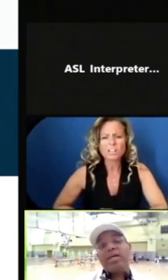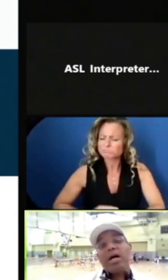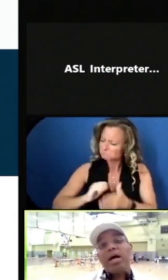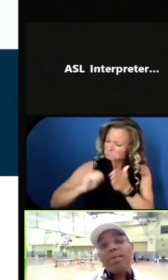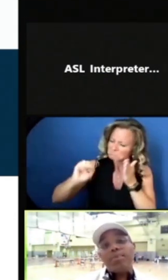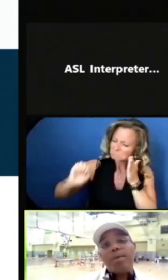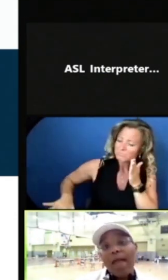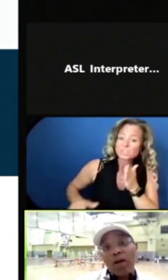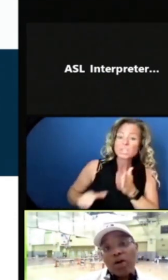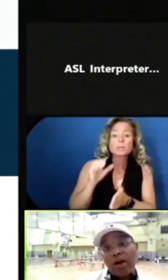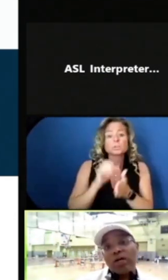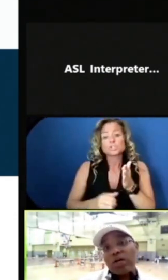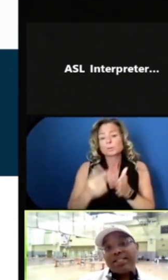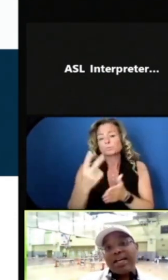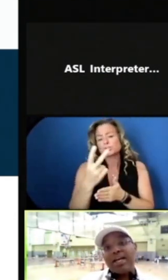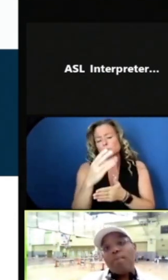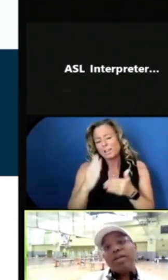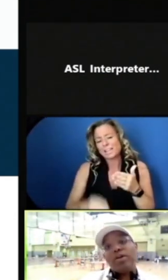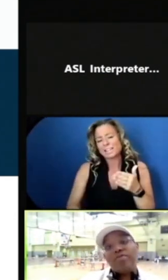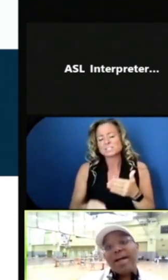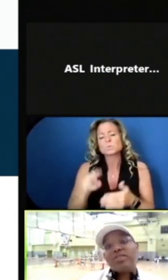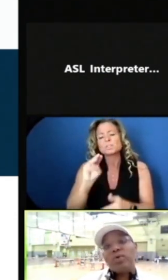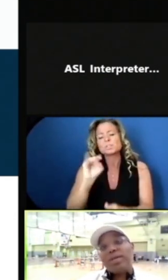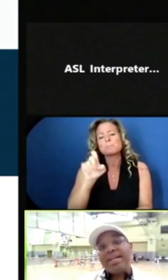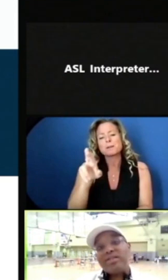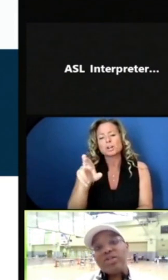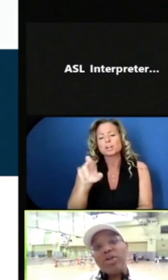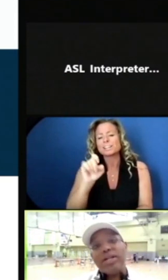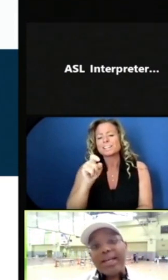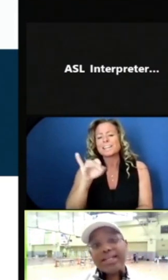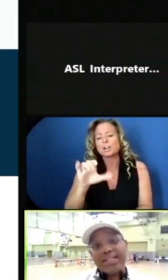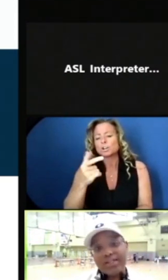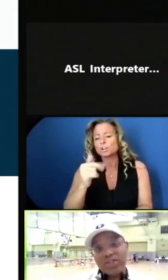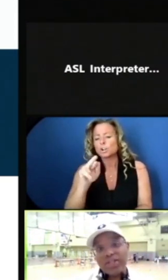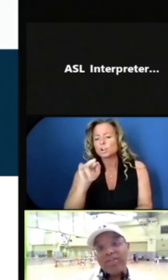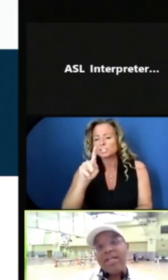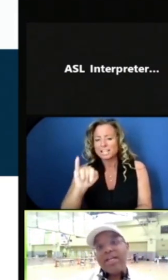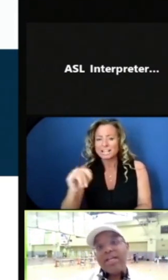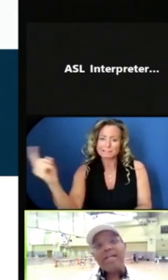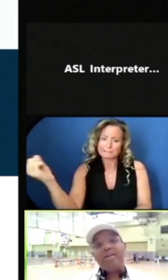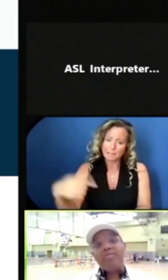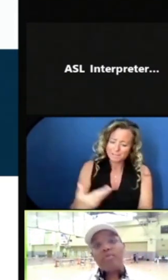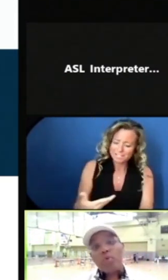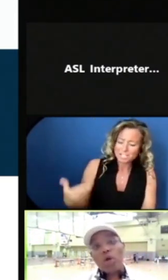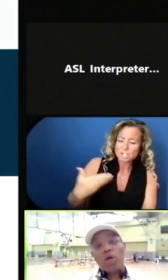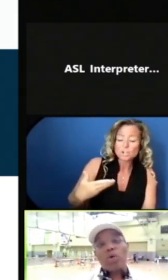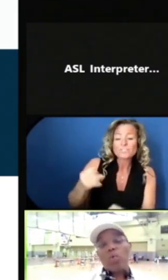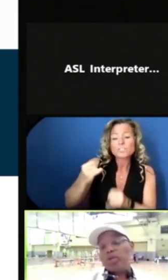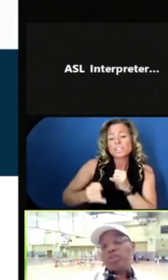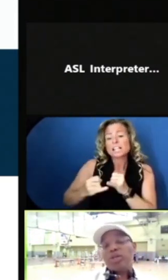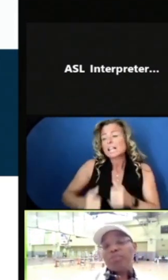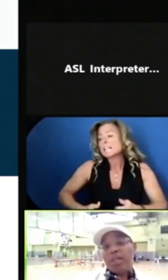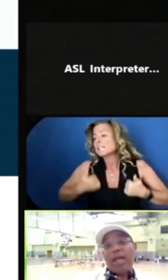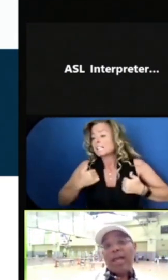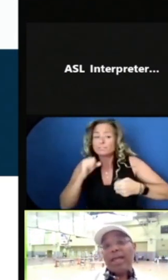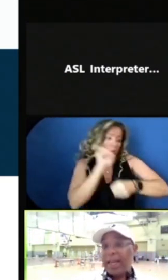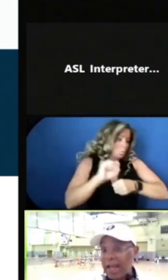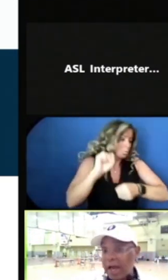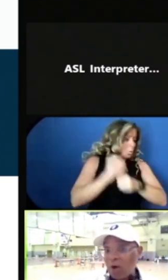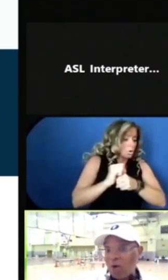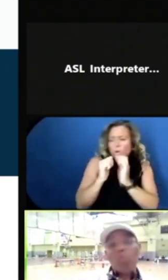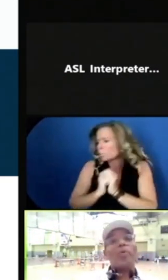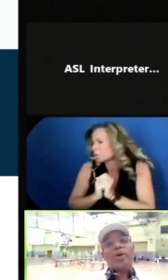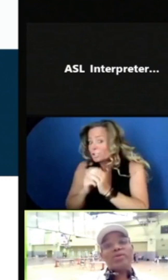with the mayor, Eric Garcetti, coming here, and that's when we announced our latest initiative, Live, Work, Worship, Play,